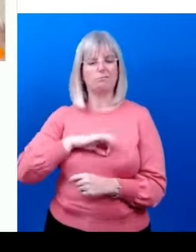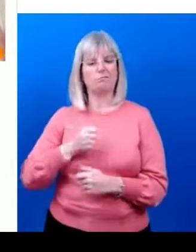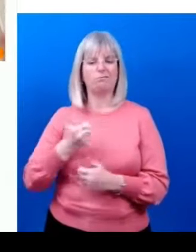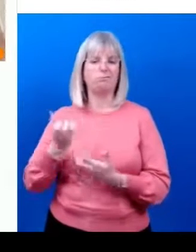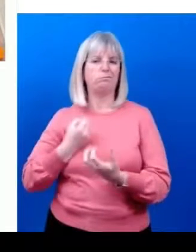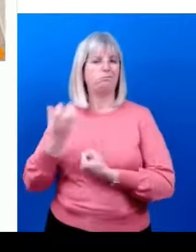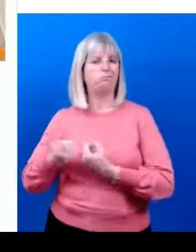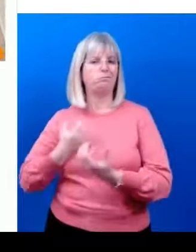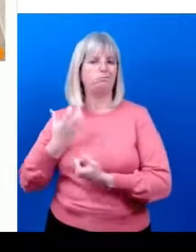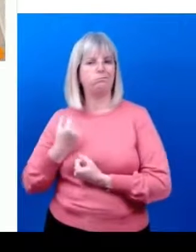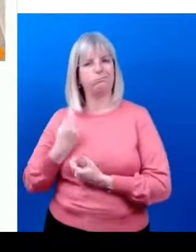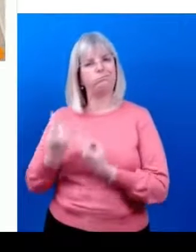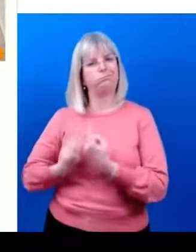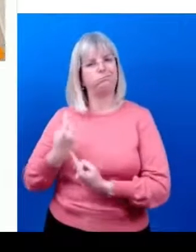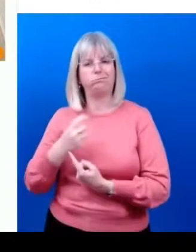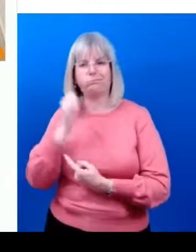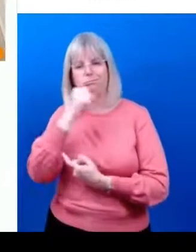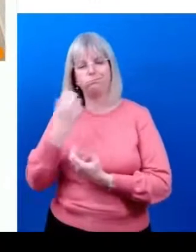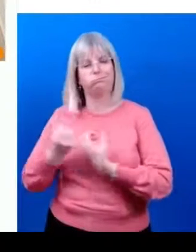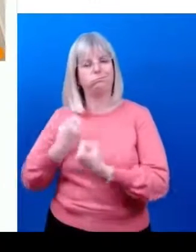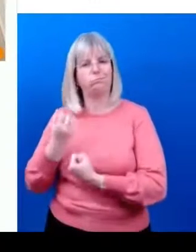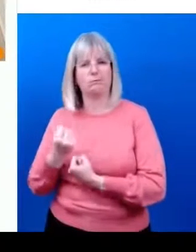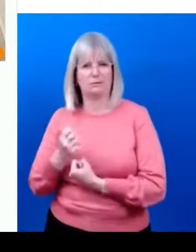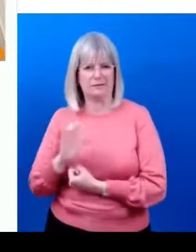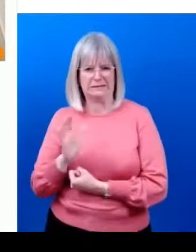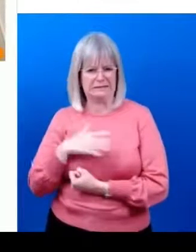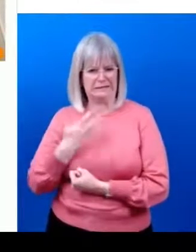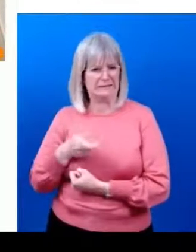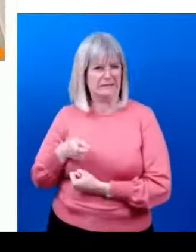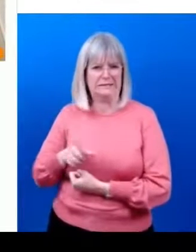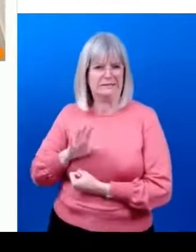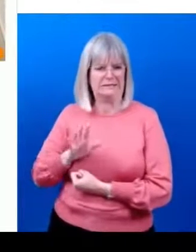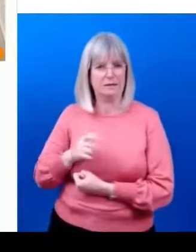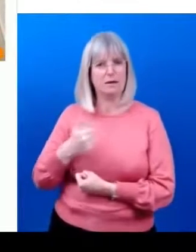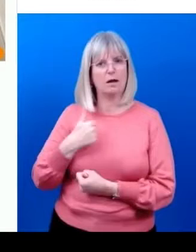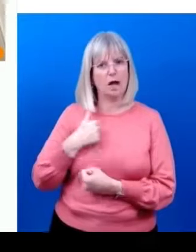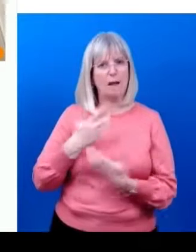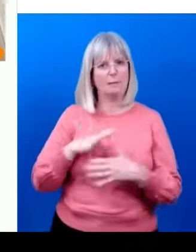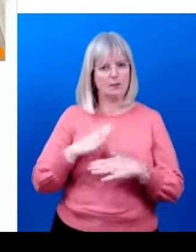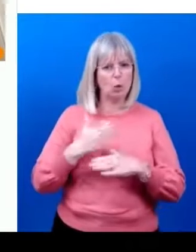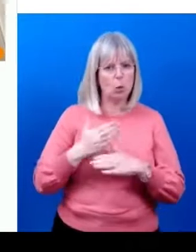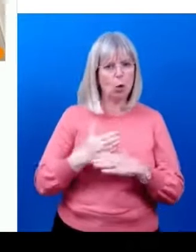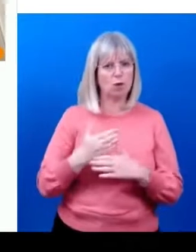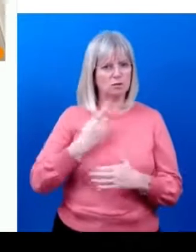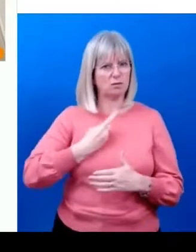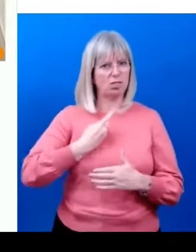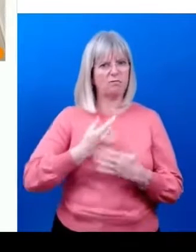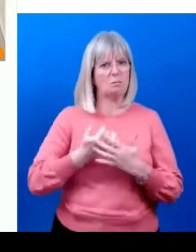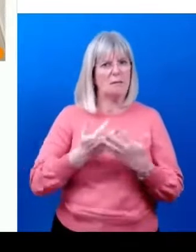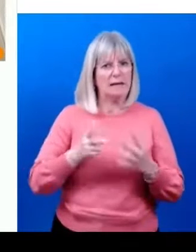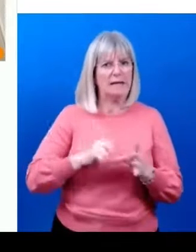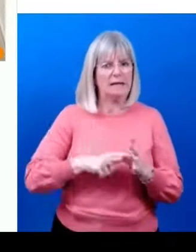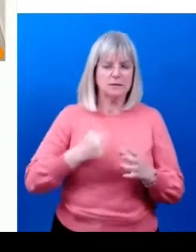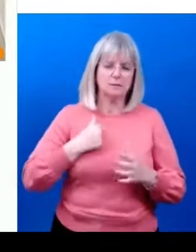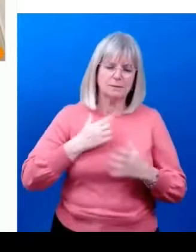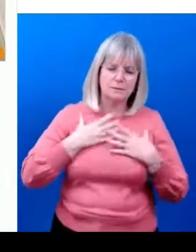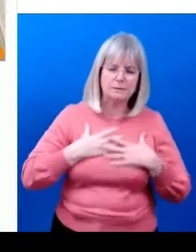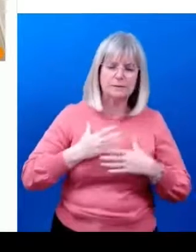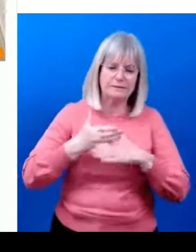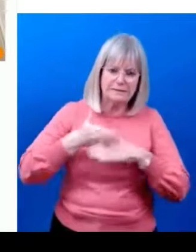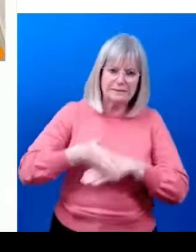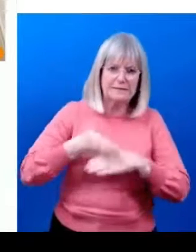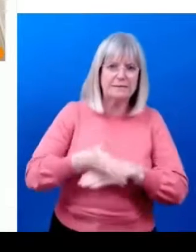I have put so much of my own personal blood, sweat, tears, money into this work because I wanted to make a difference.